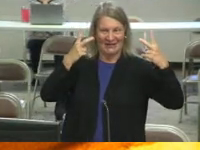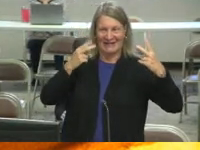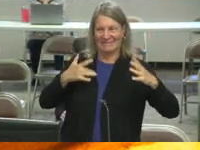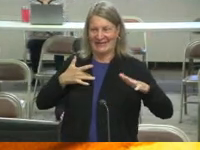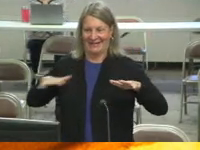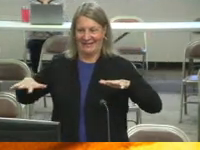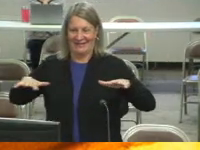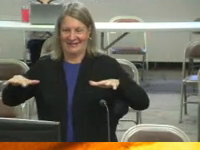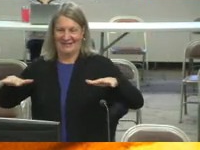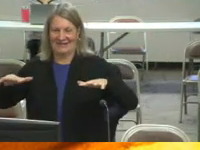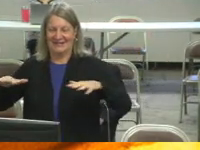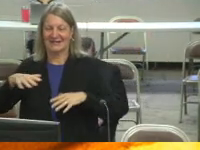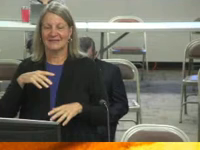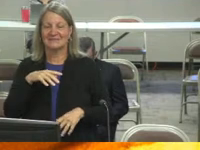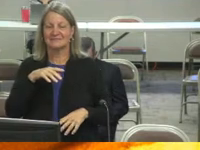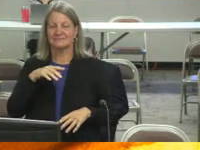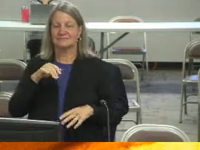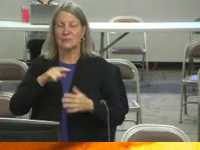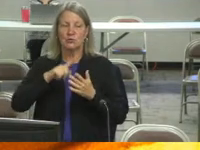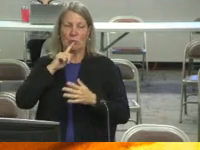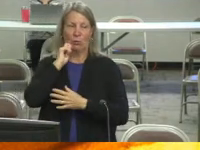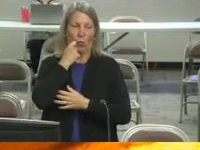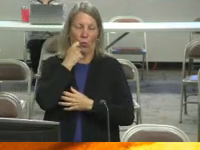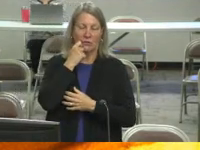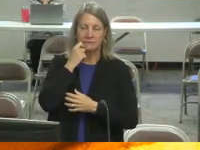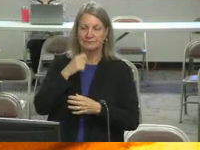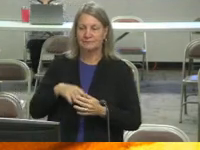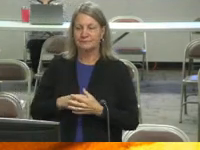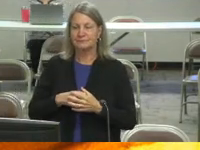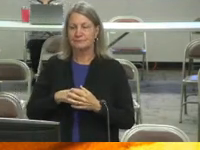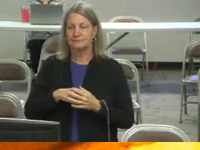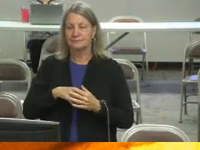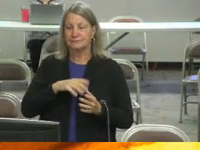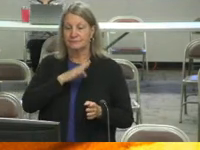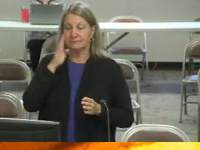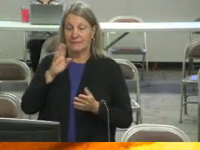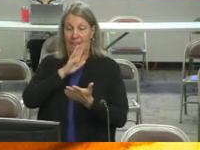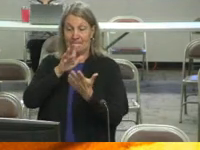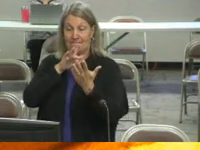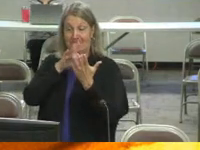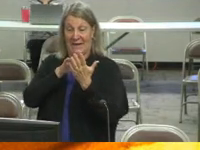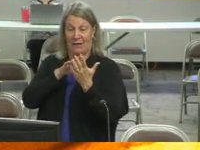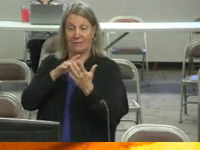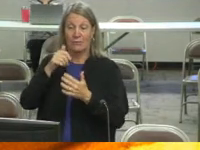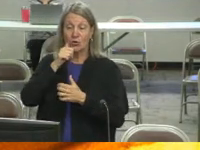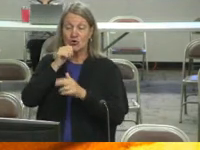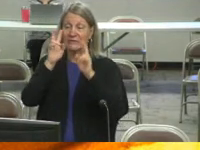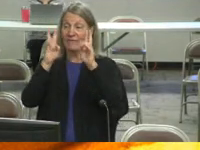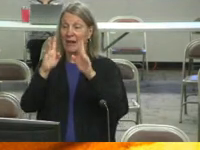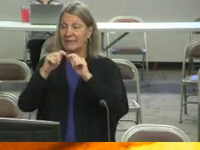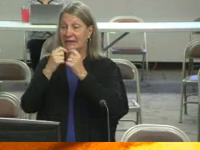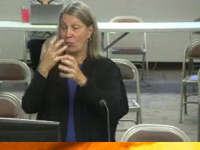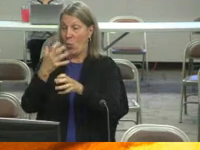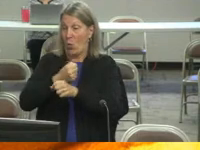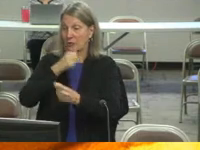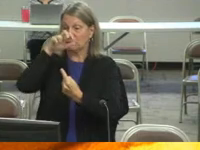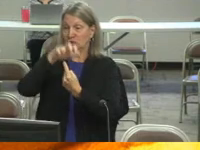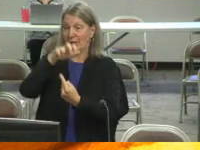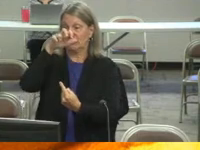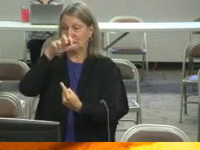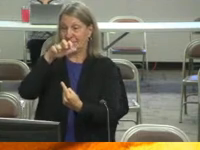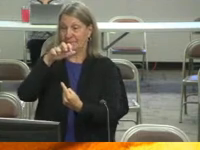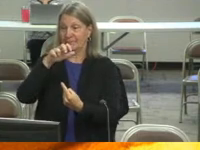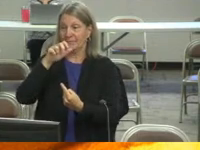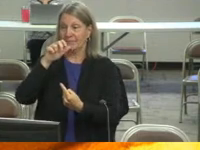the music visual right through ASL and also with the vibrations it was a really cool experience that day in the middle